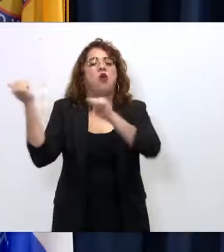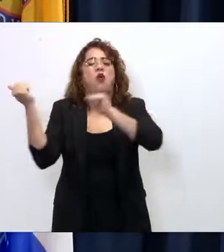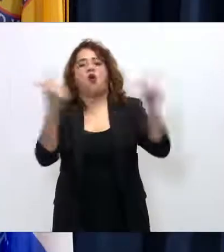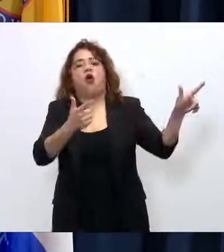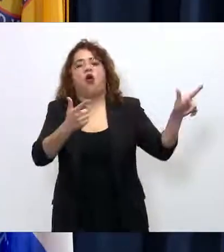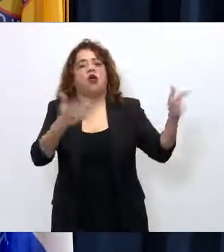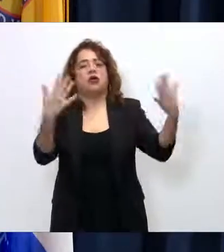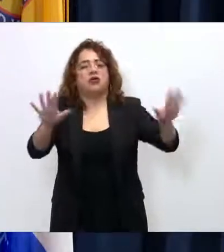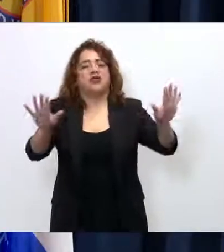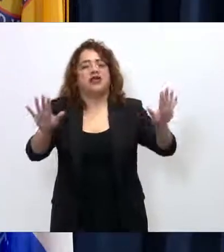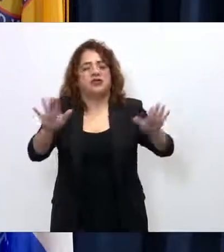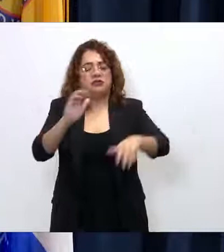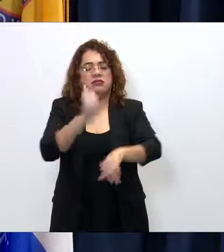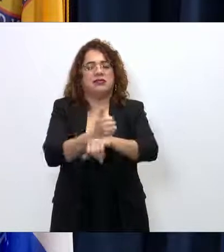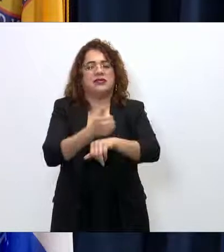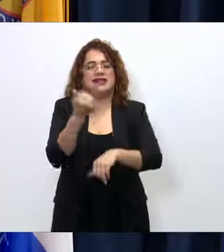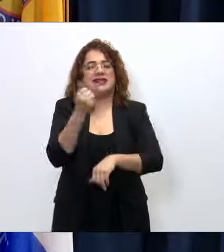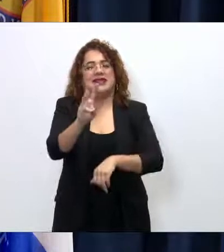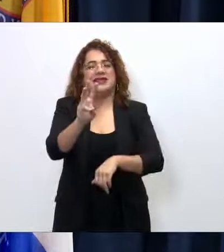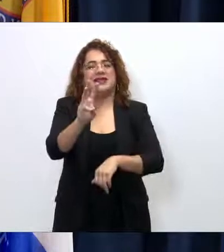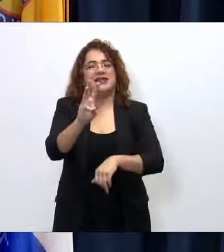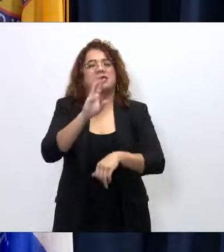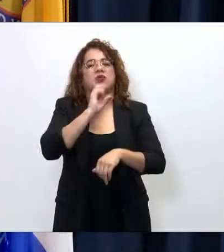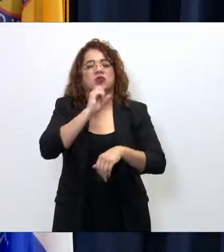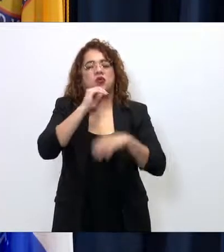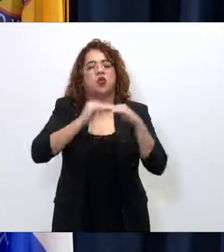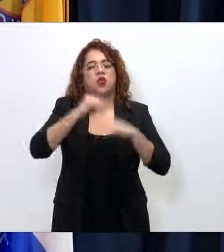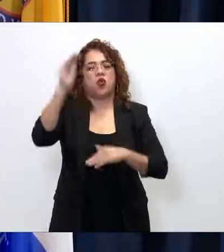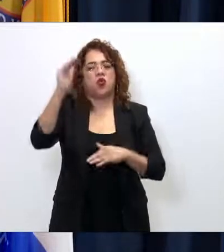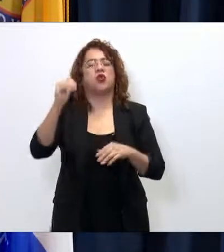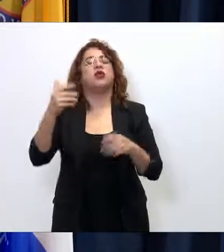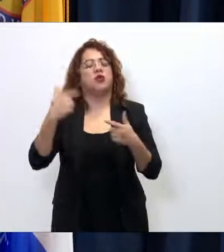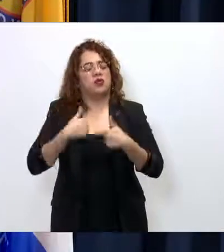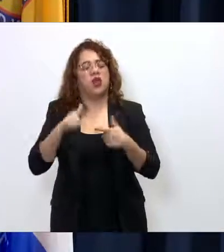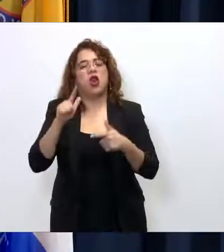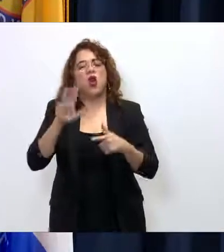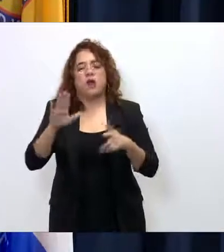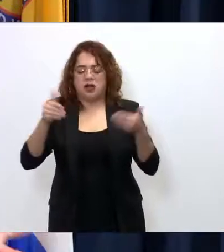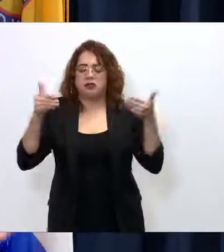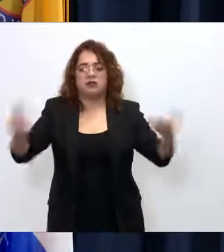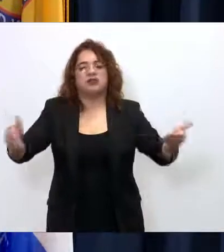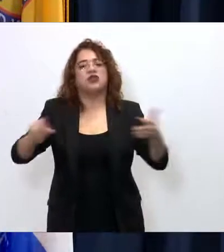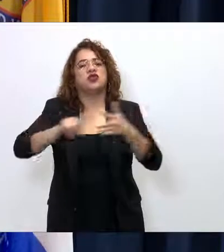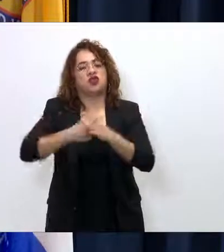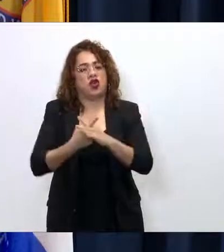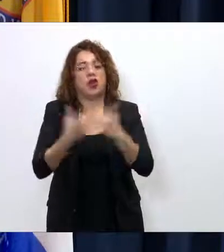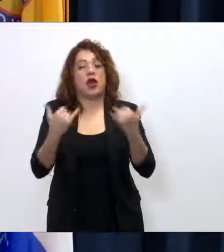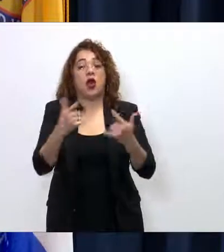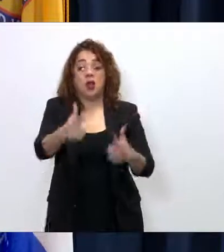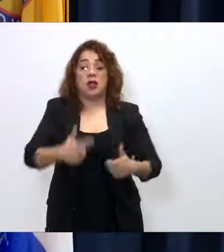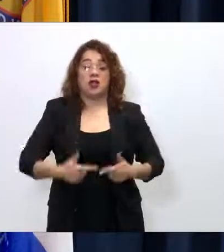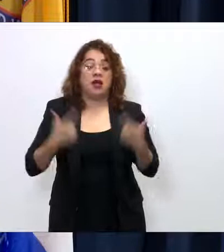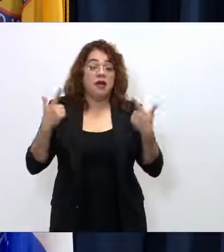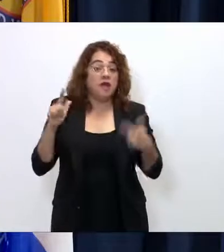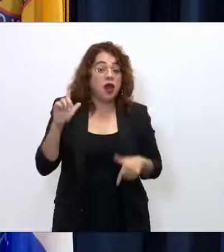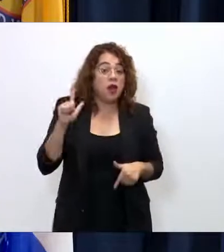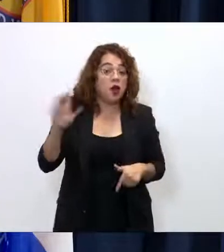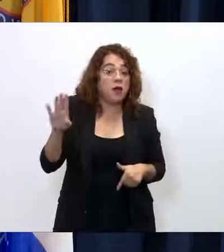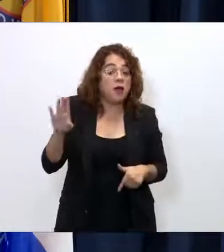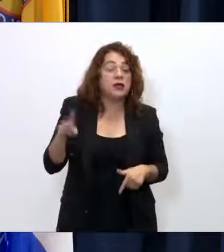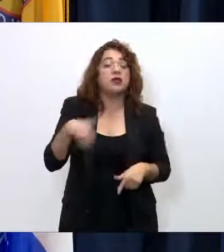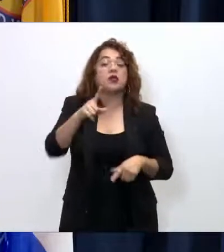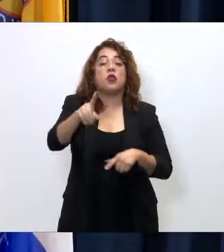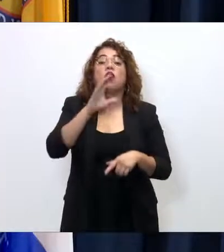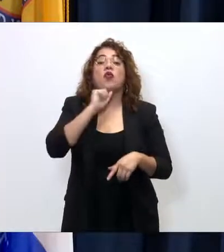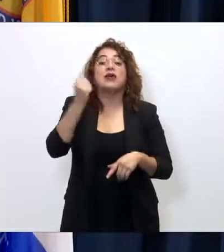city, Long Beach is transitioning to vaccinating. If you are a resident of our community and you're over 16,